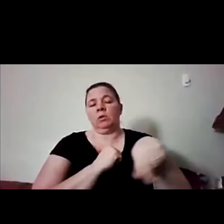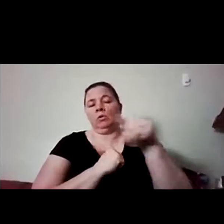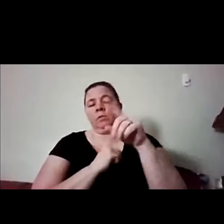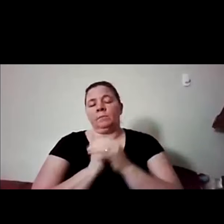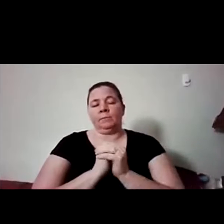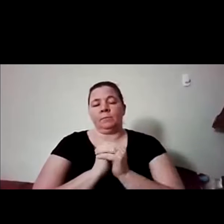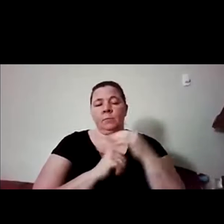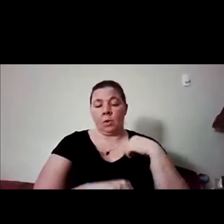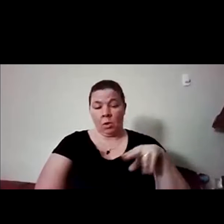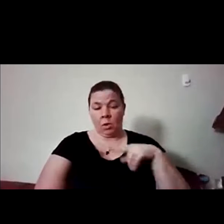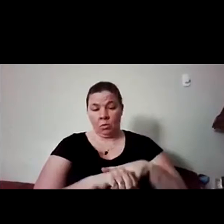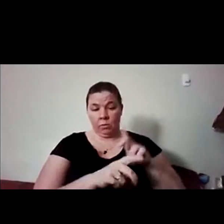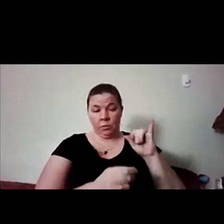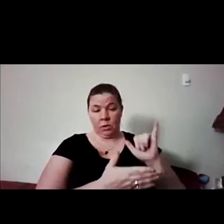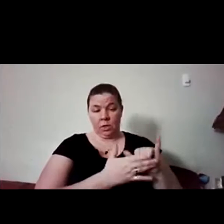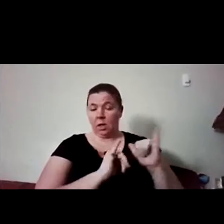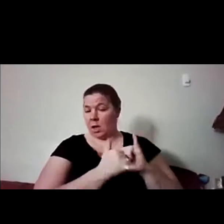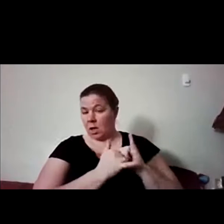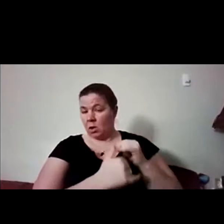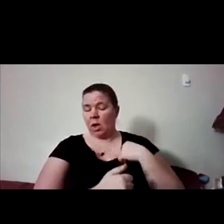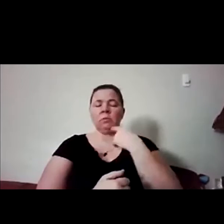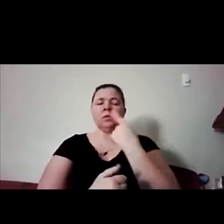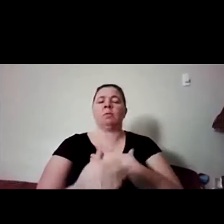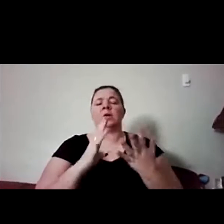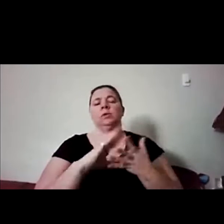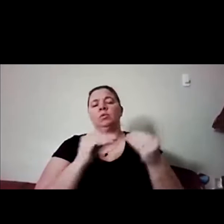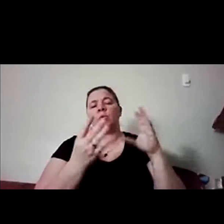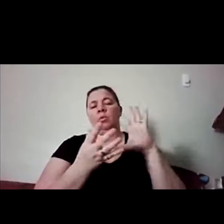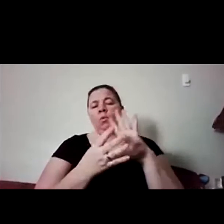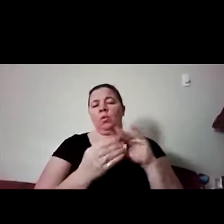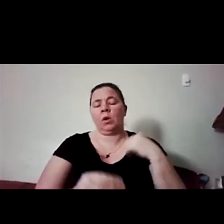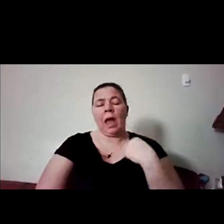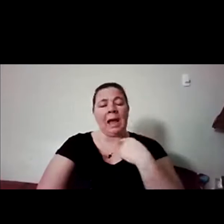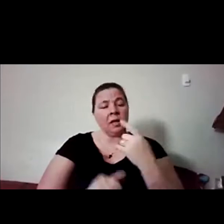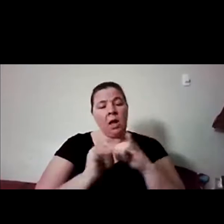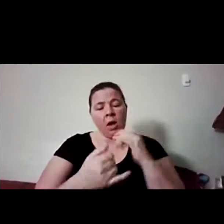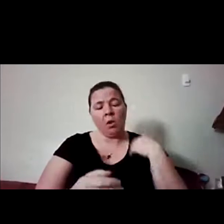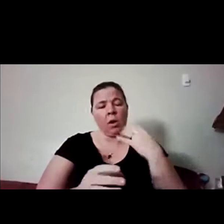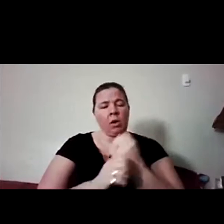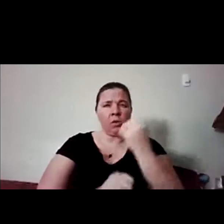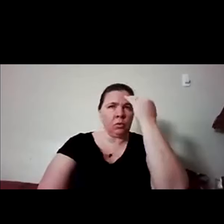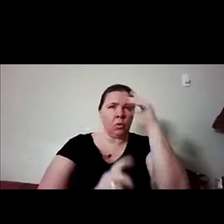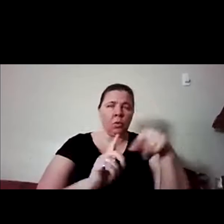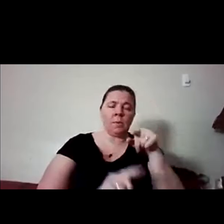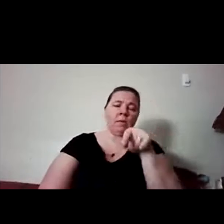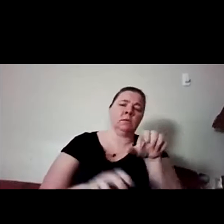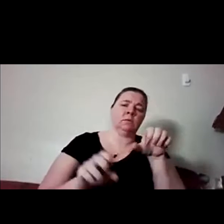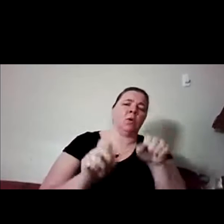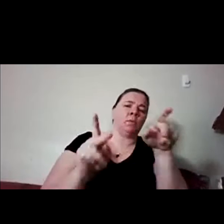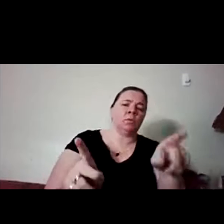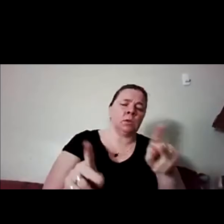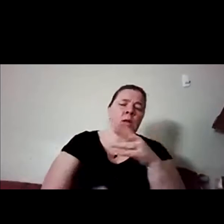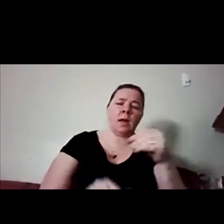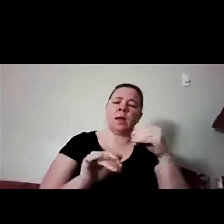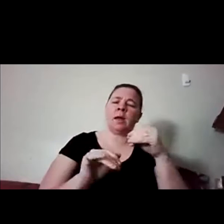I normally do that is by telling you my story. I tell you how I got to know about this opportunity and